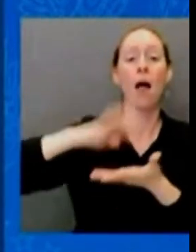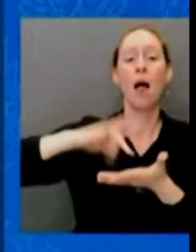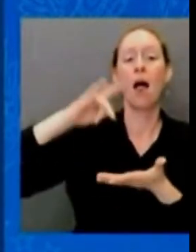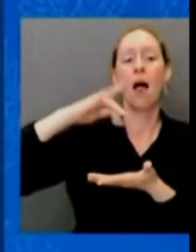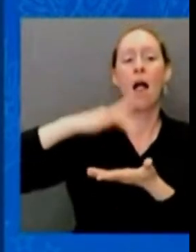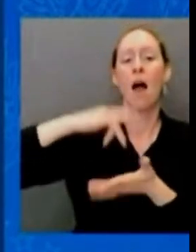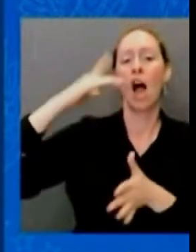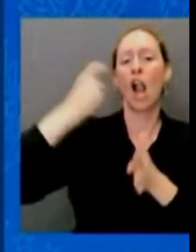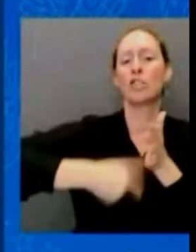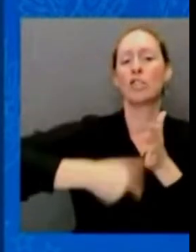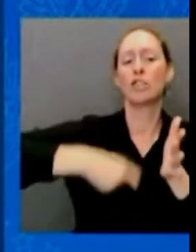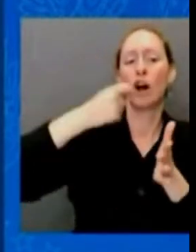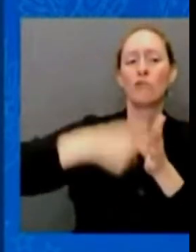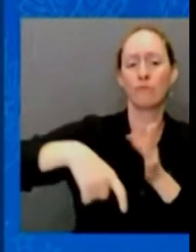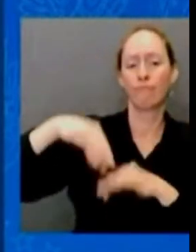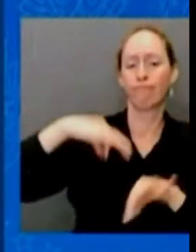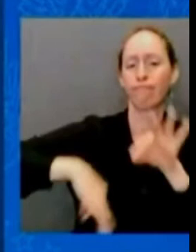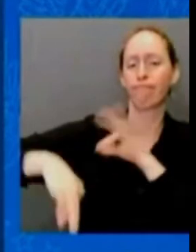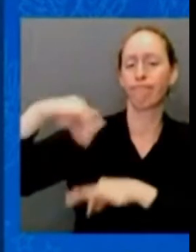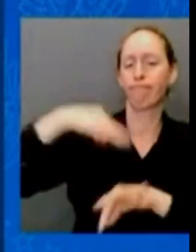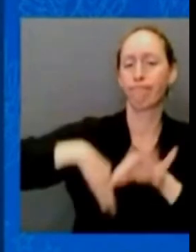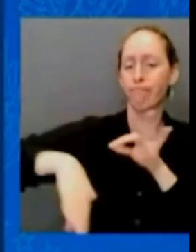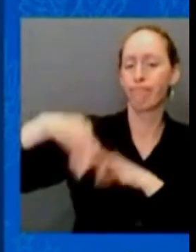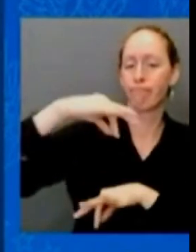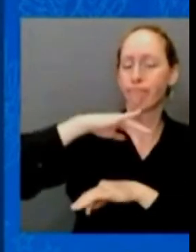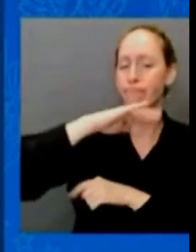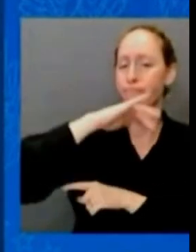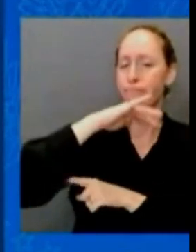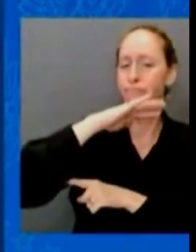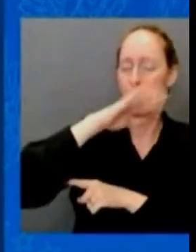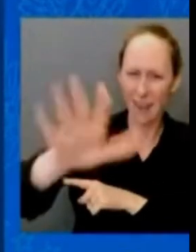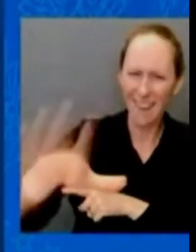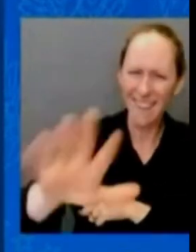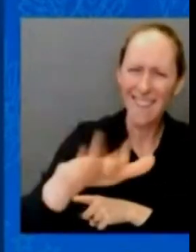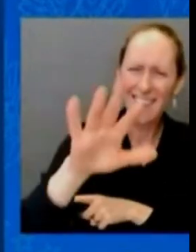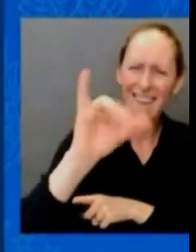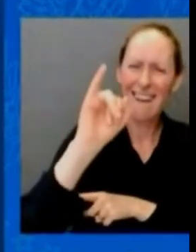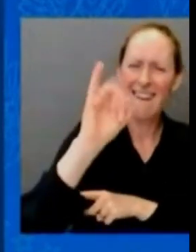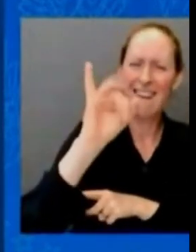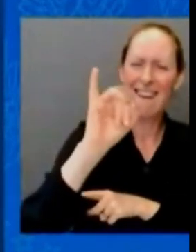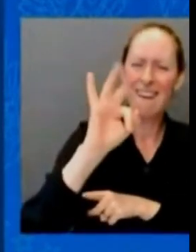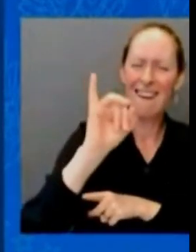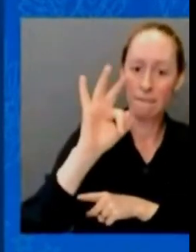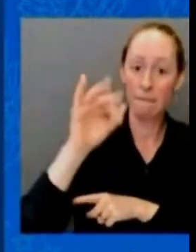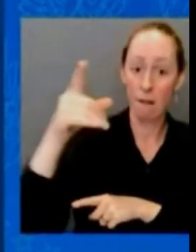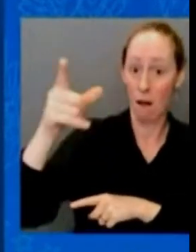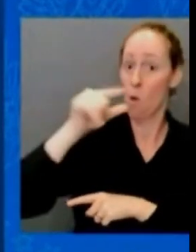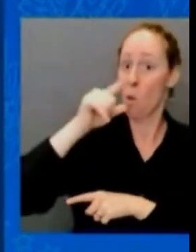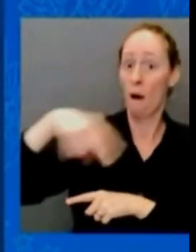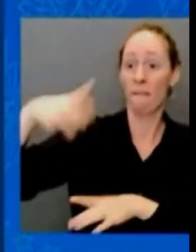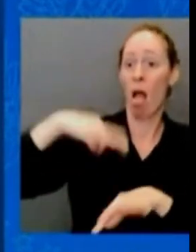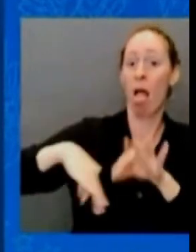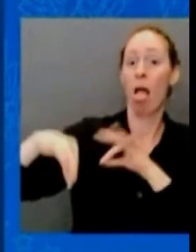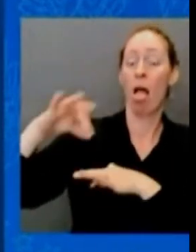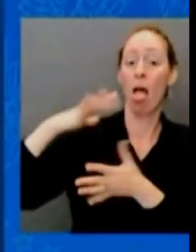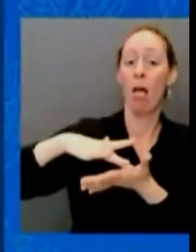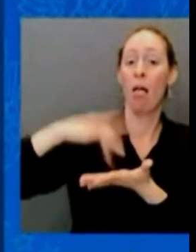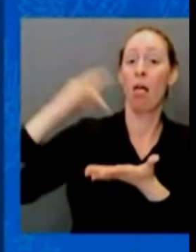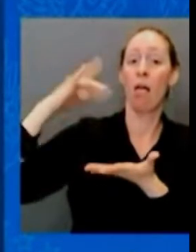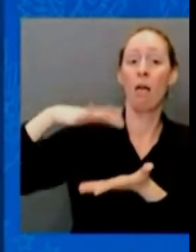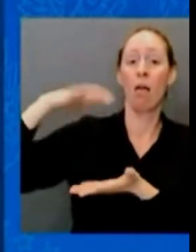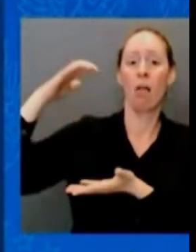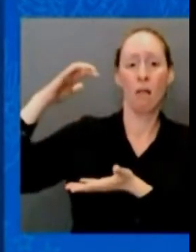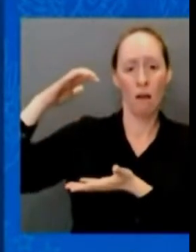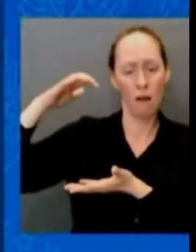gas would be down an additional 40% to 40 cents today. To $3 a gallon. And by the way,